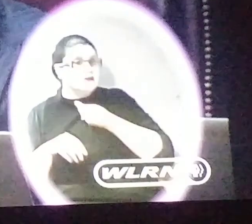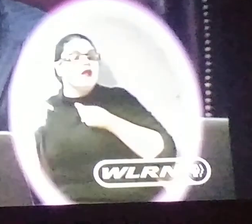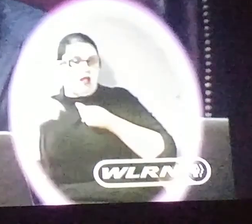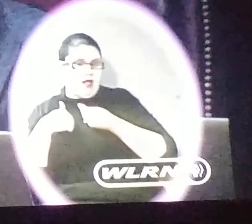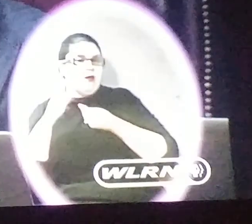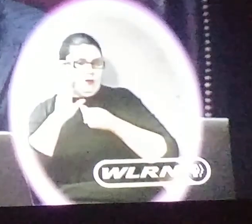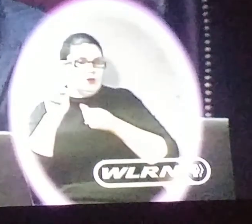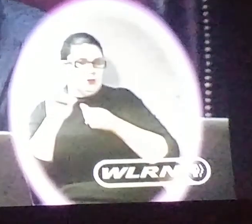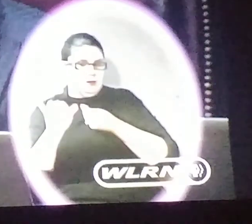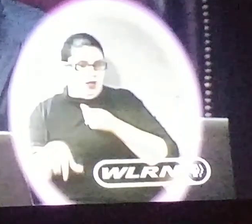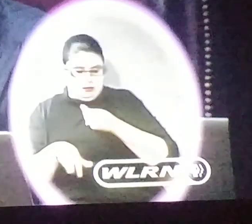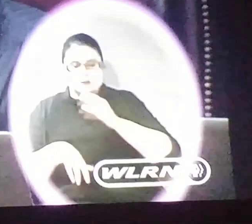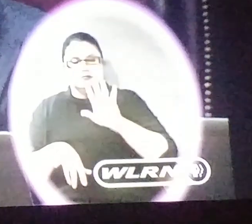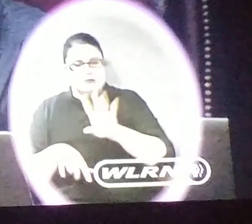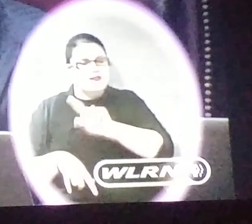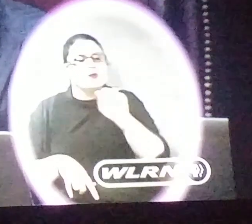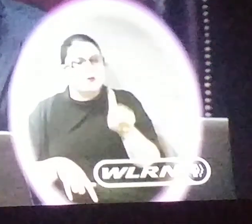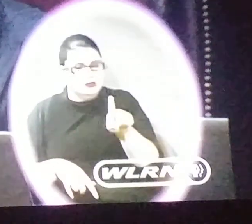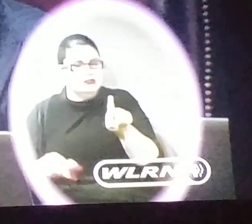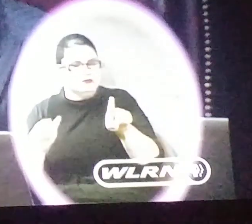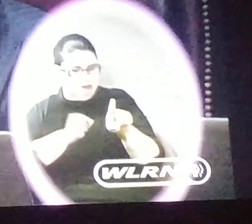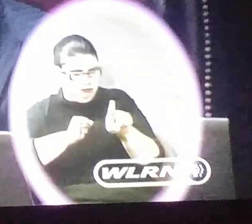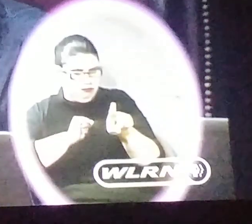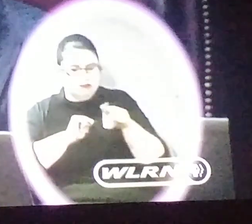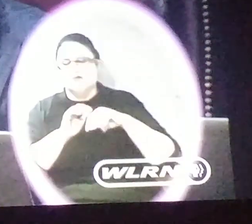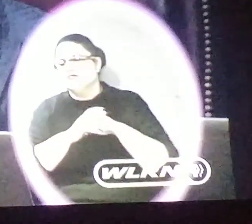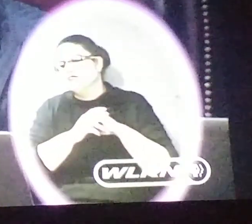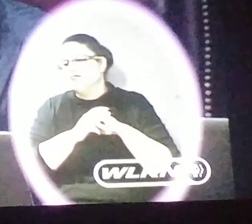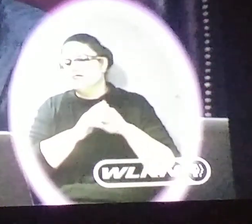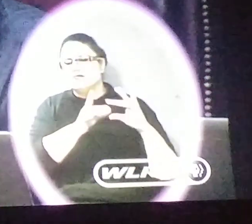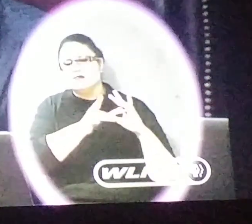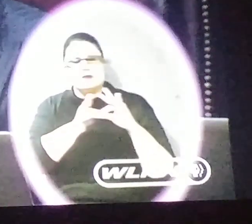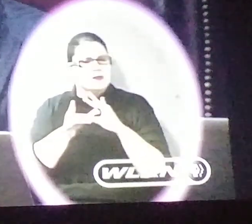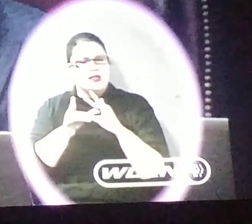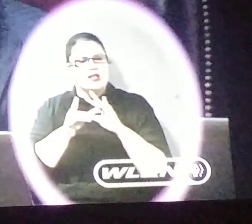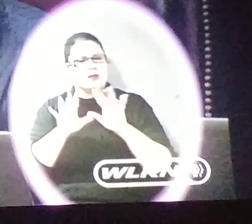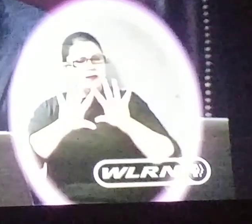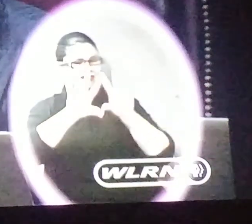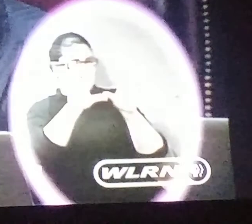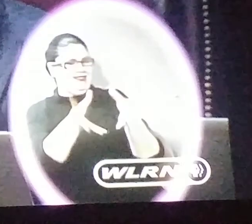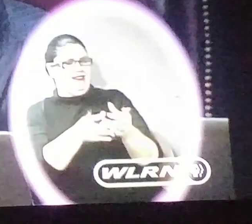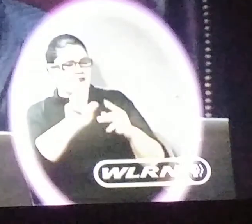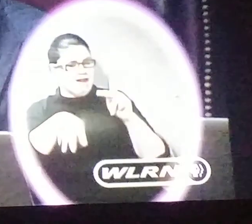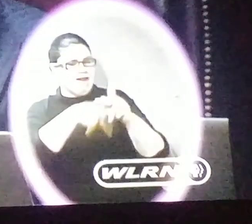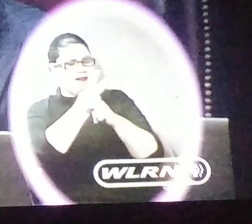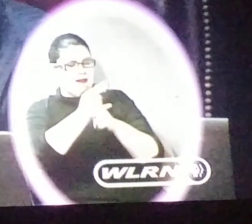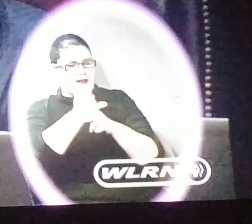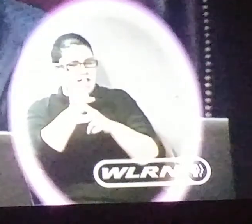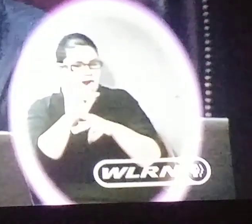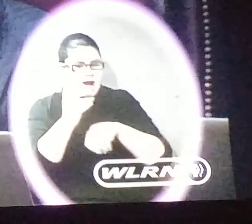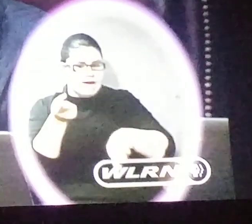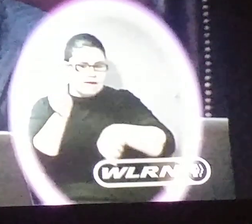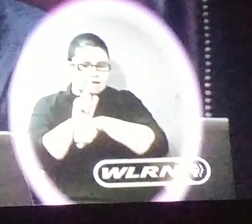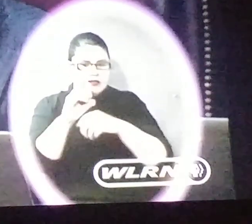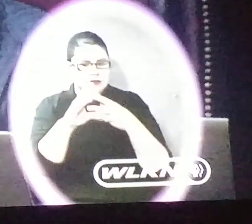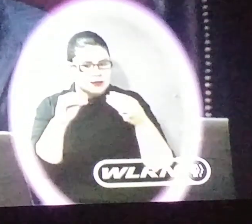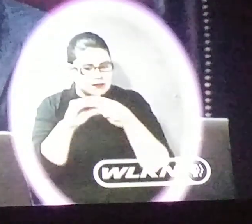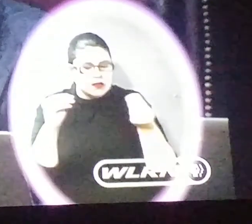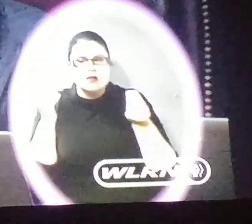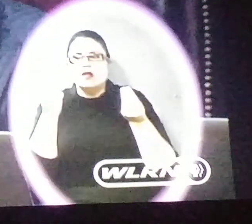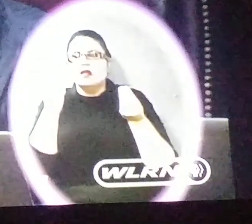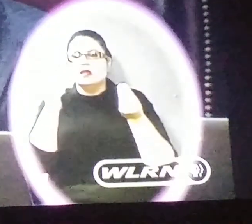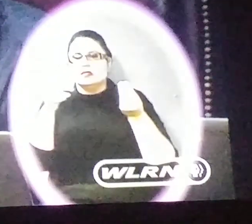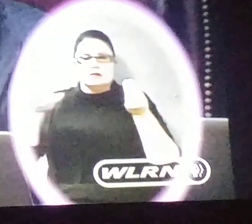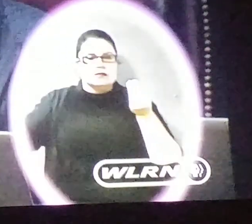But I do have a question relative to these types of notifications, because we as a school